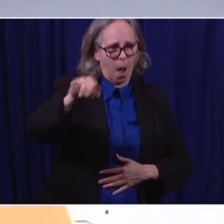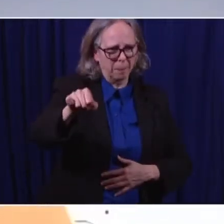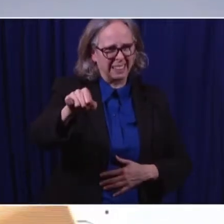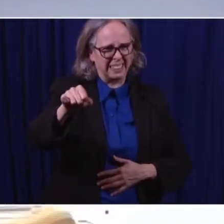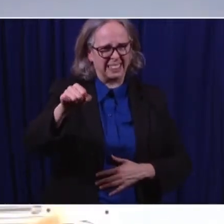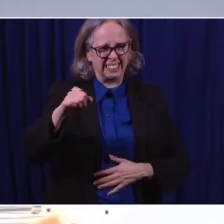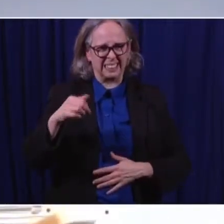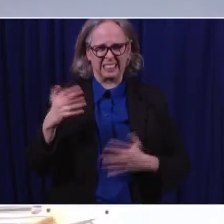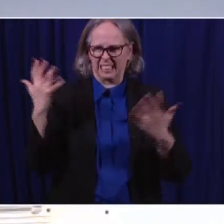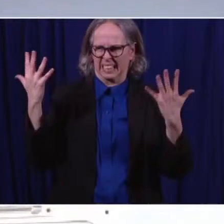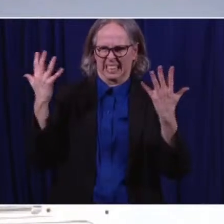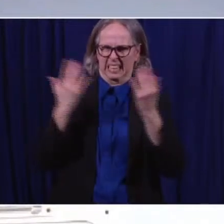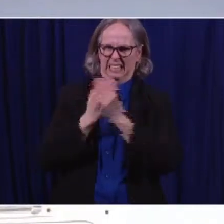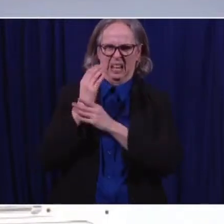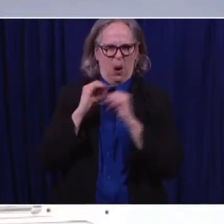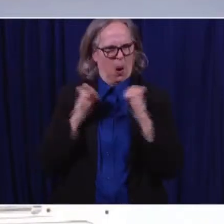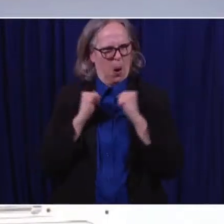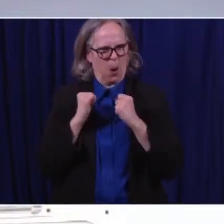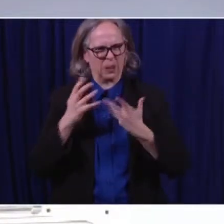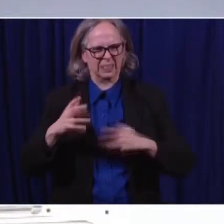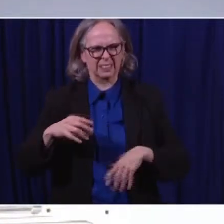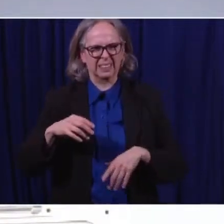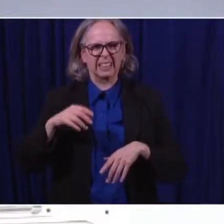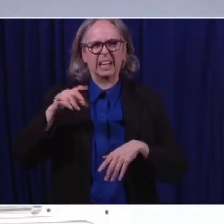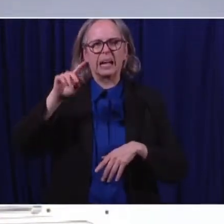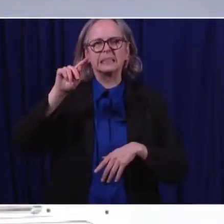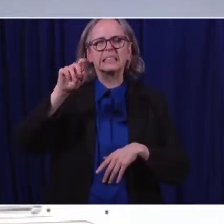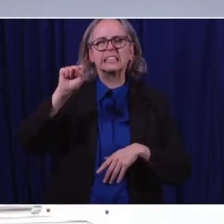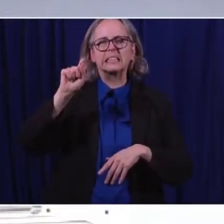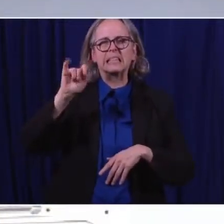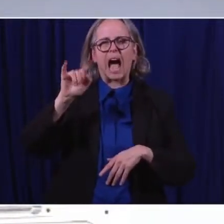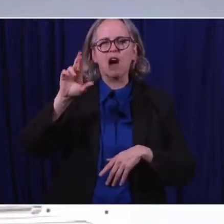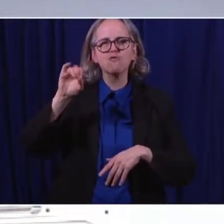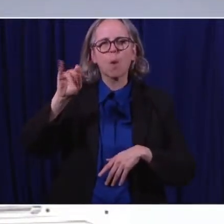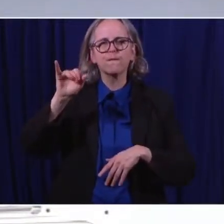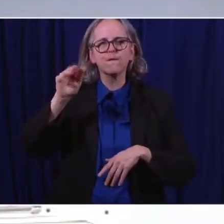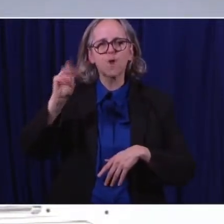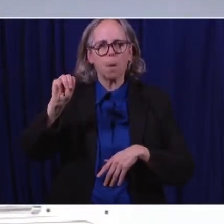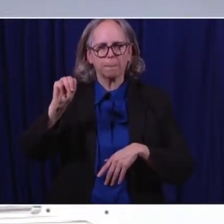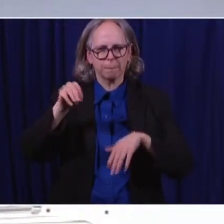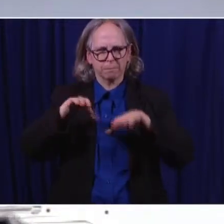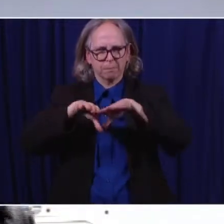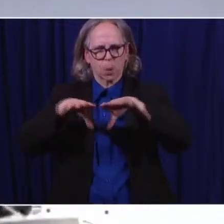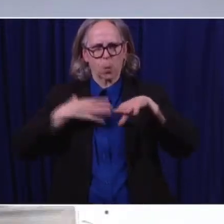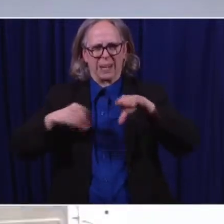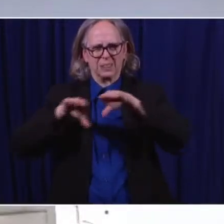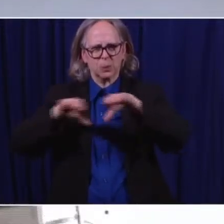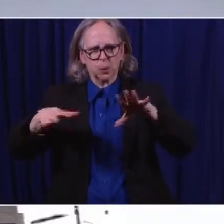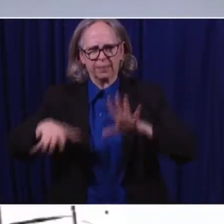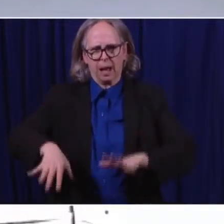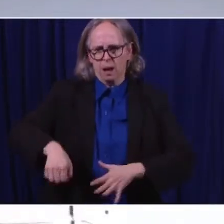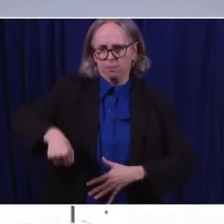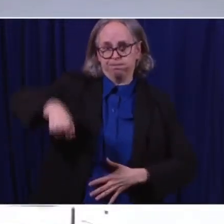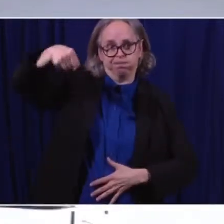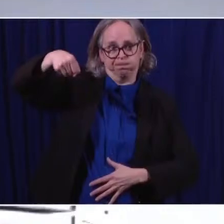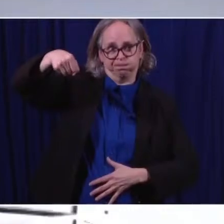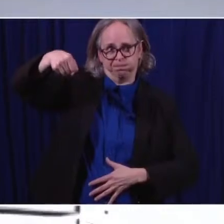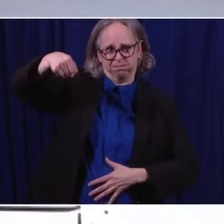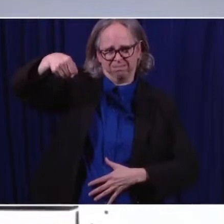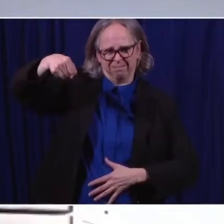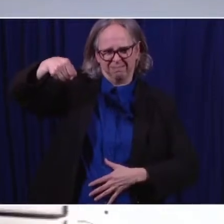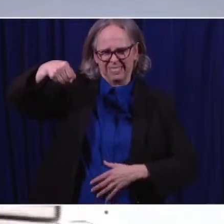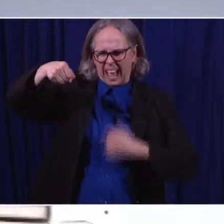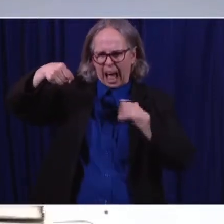this styrofoam insulation pack, and then the case that holds